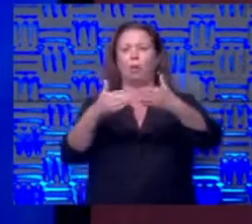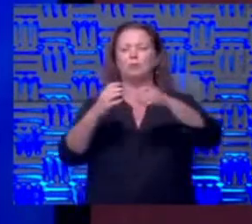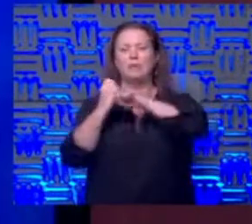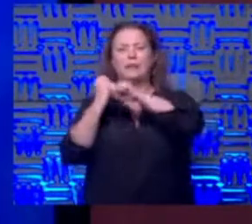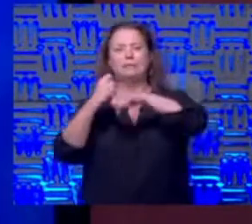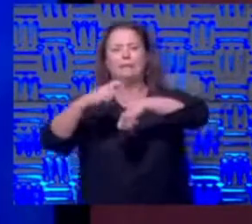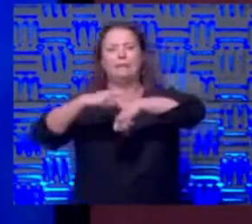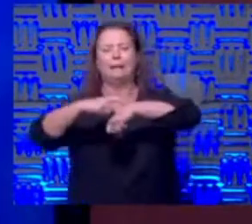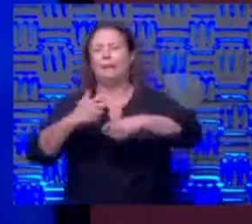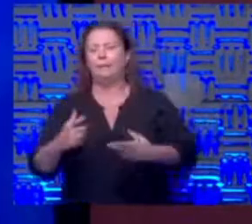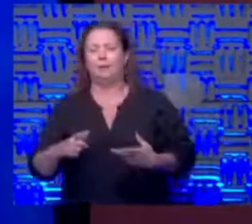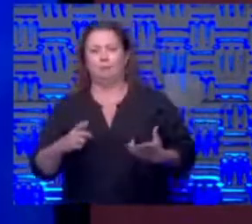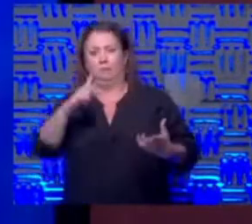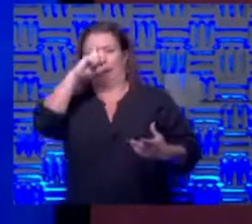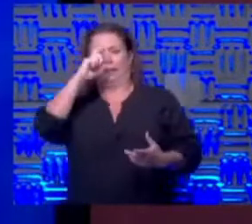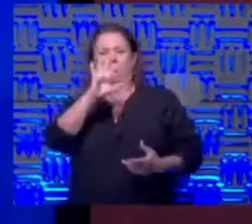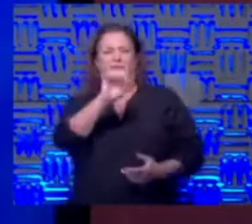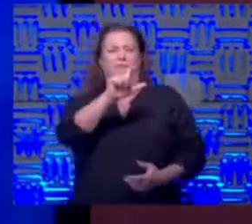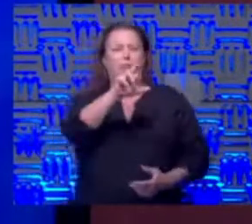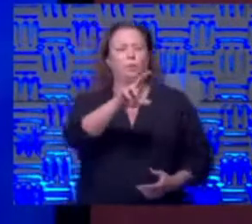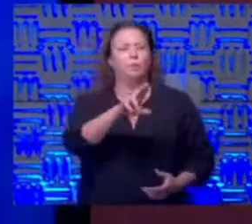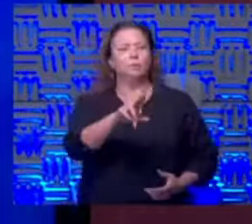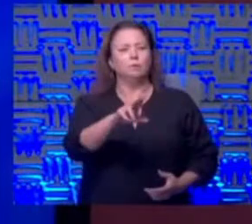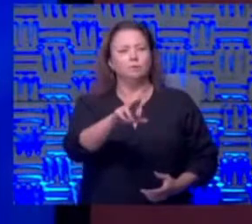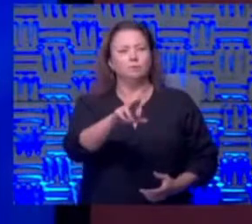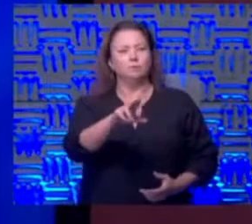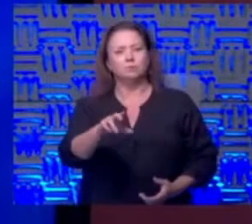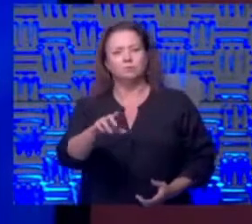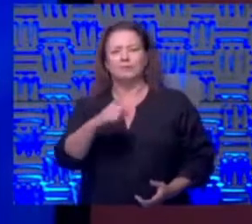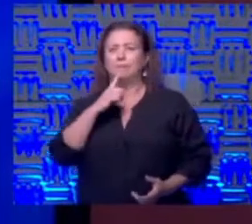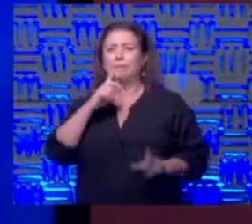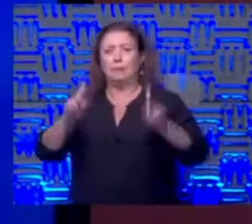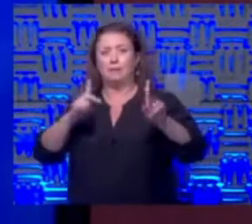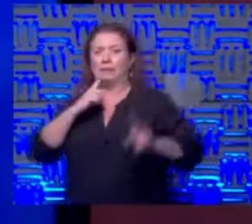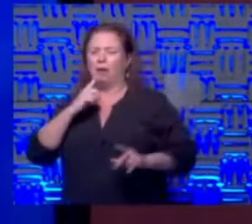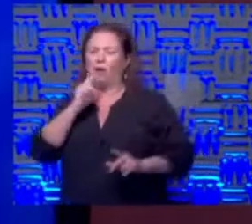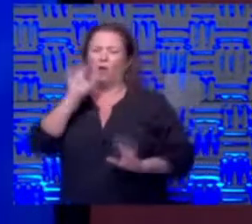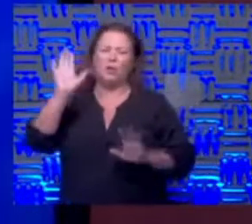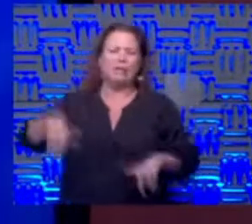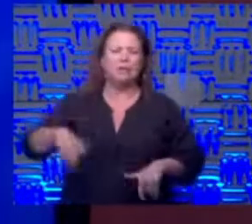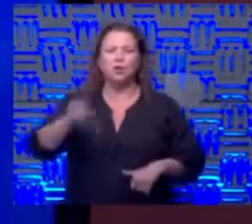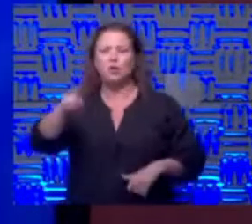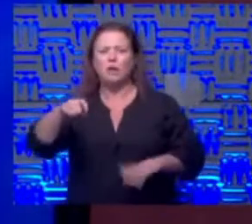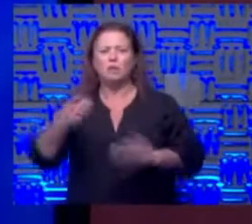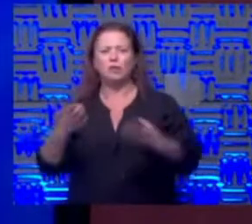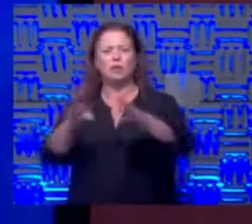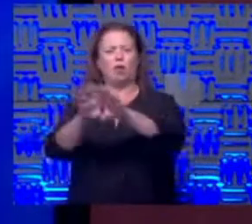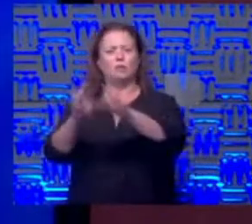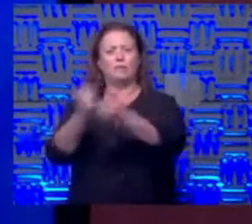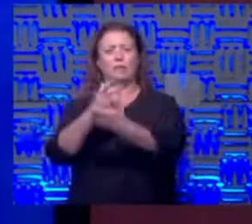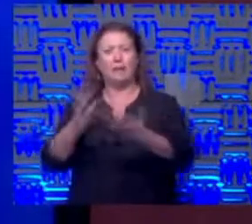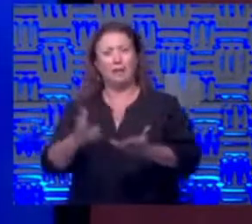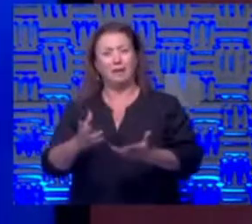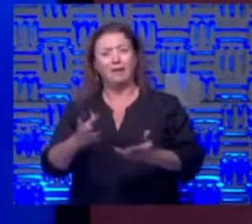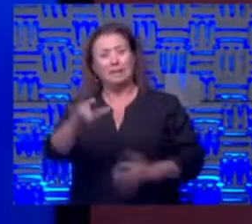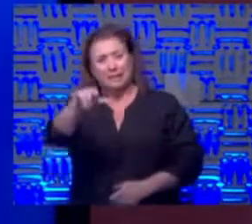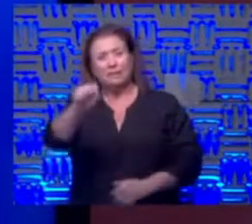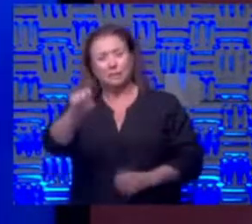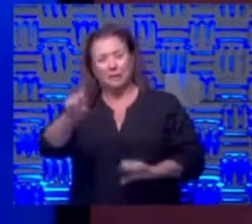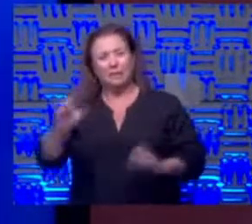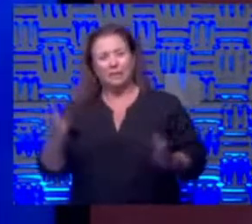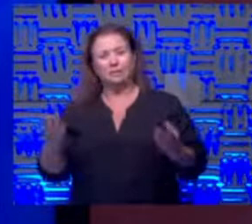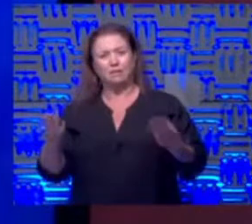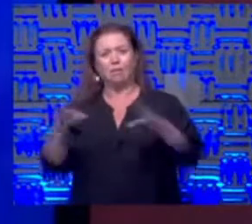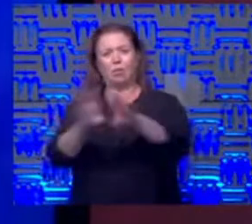shut down things. Right. And you can say, oh, well, you didn't need to do that. Yeah, we did. Yes, we did. Because have you seen how seriously ill people are from